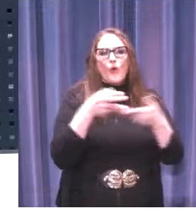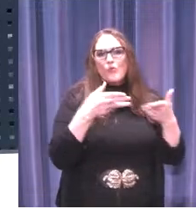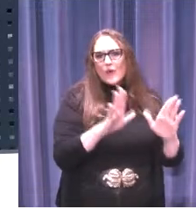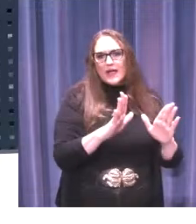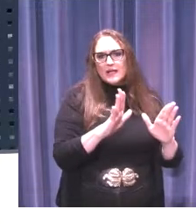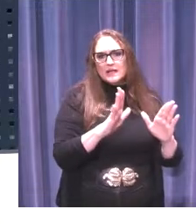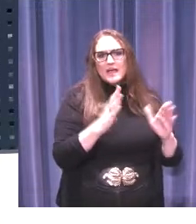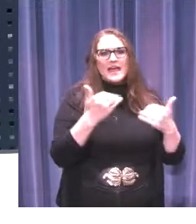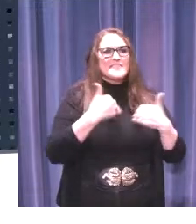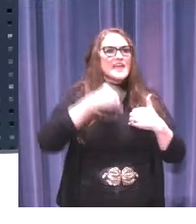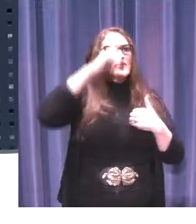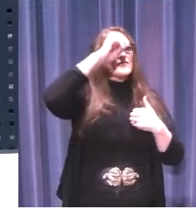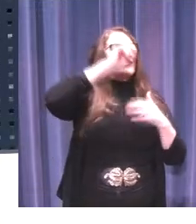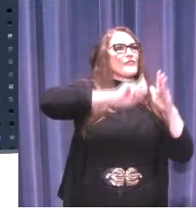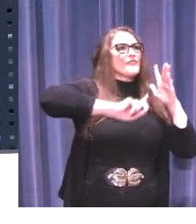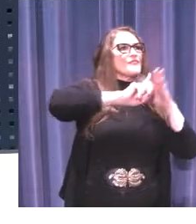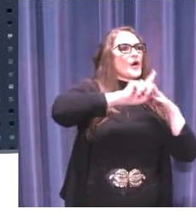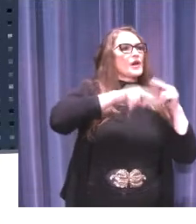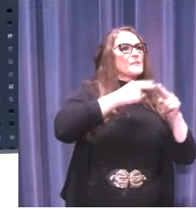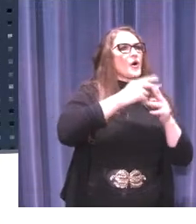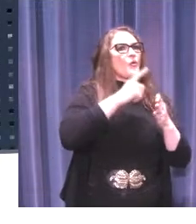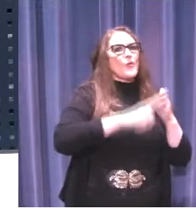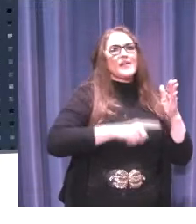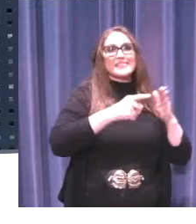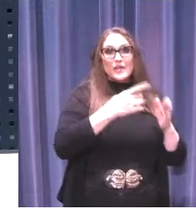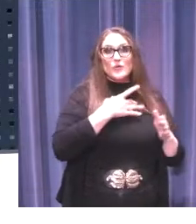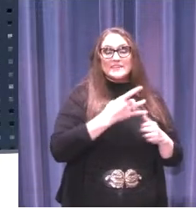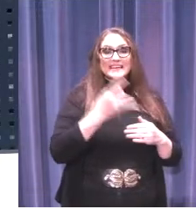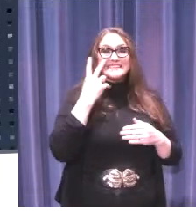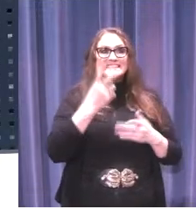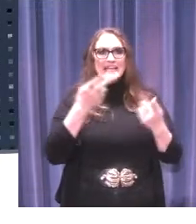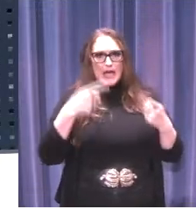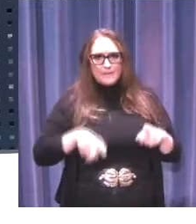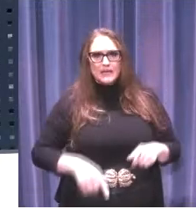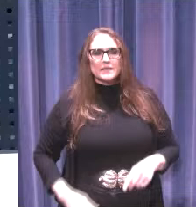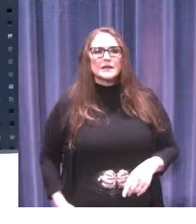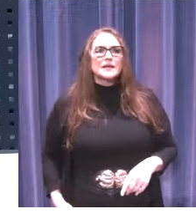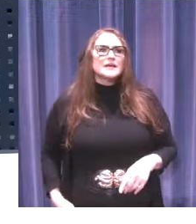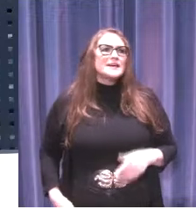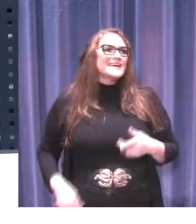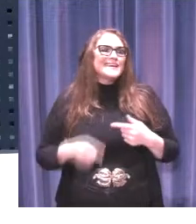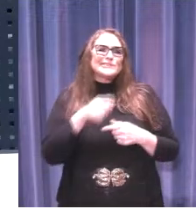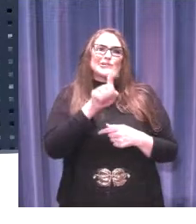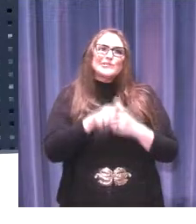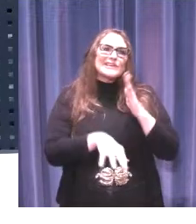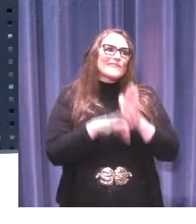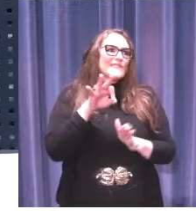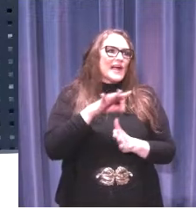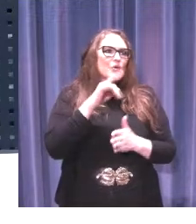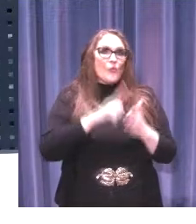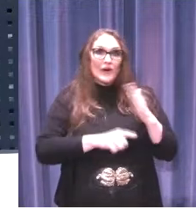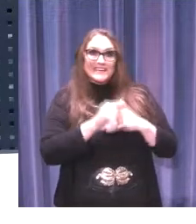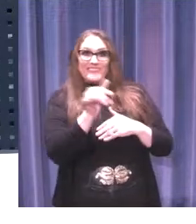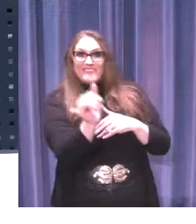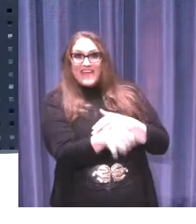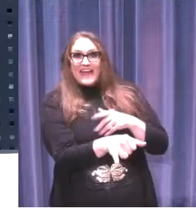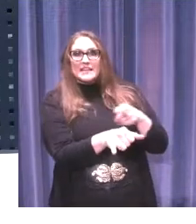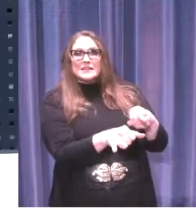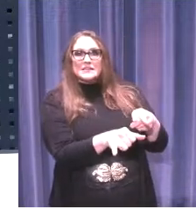have a thought about what they'd like to see happen. So you need to find out what that